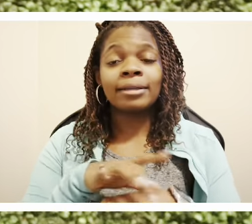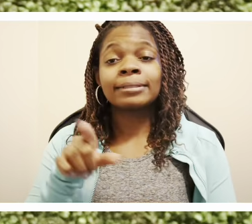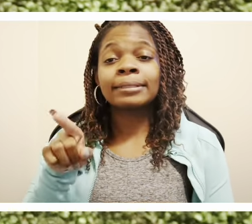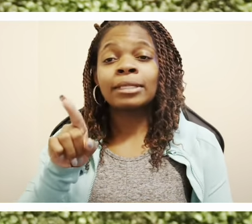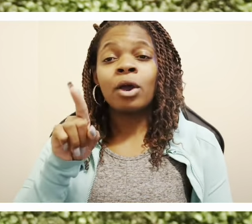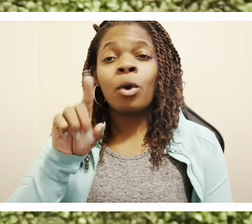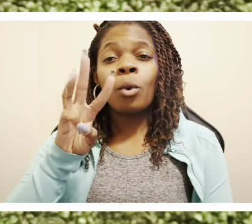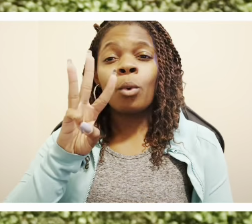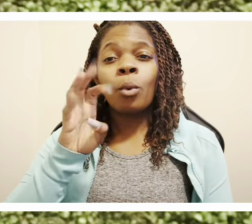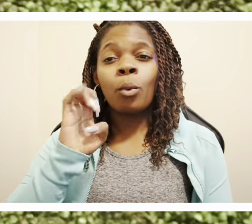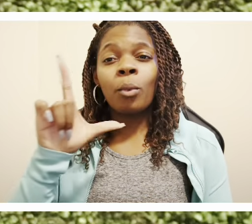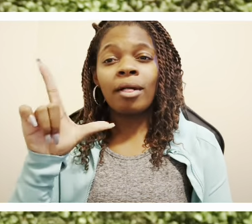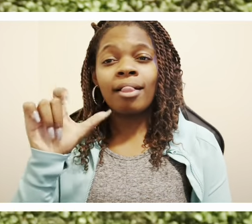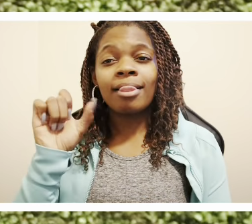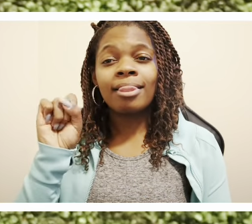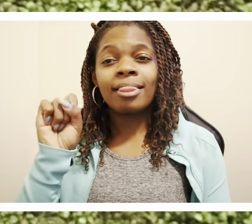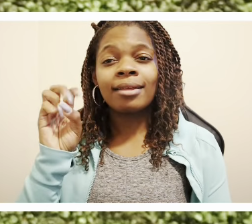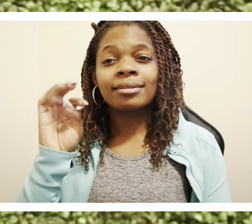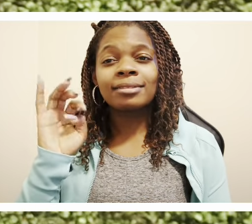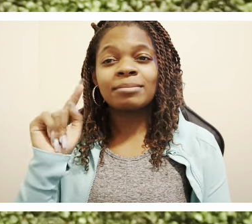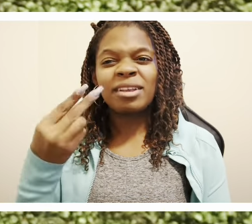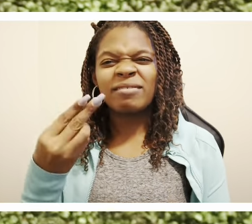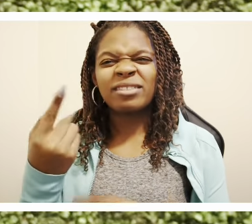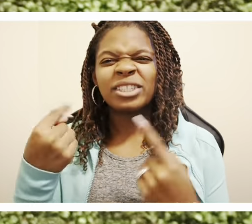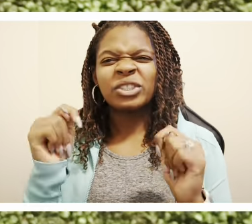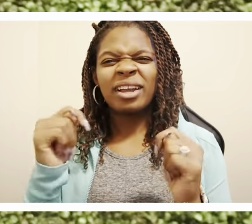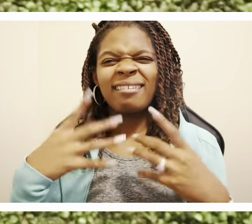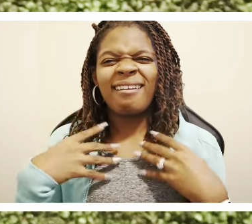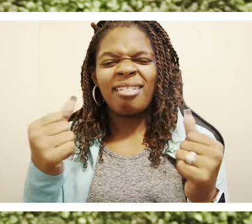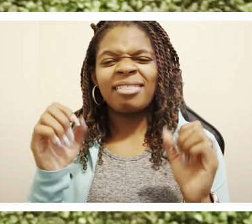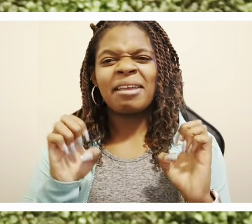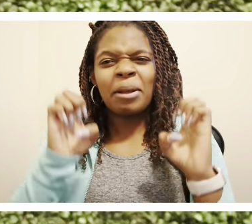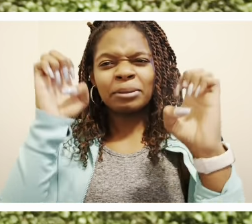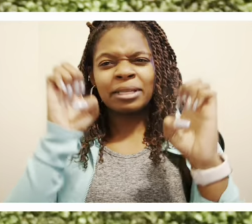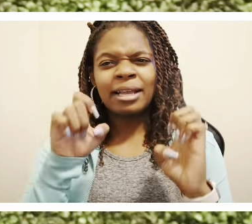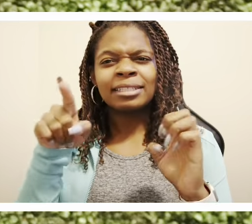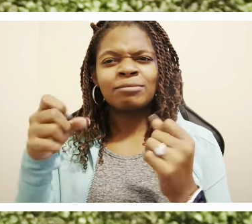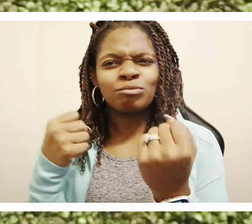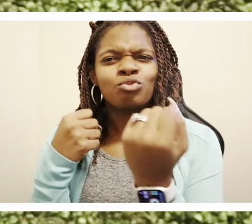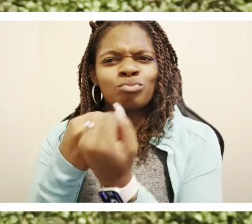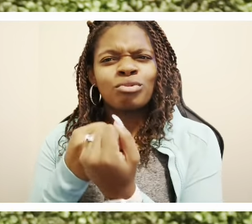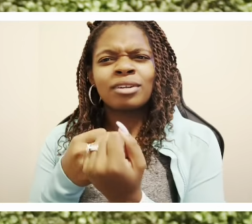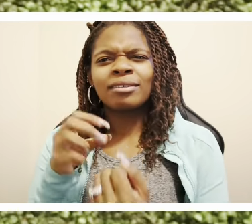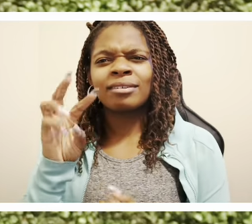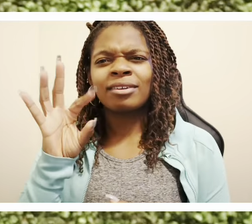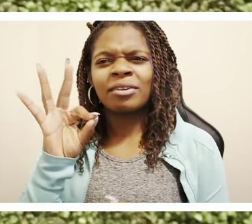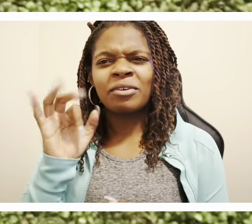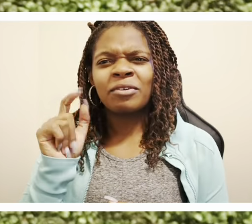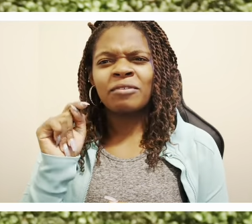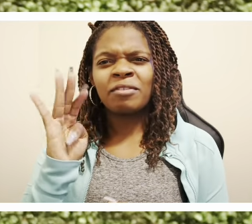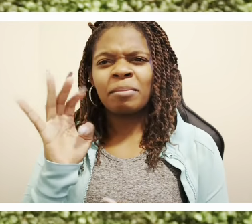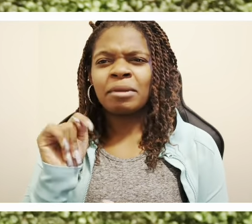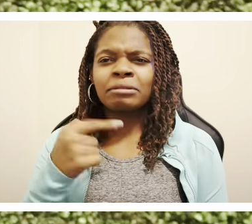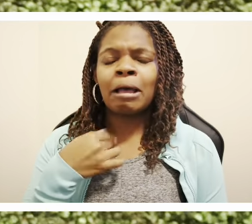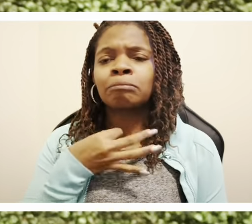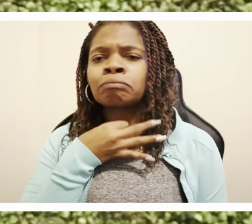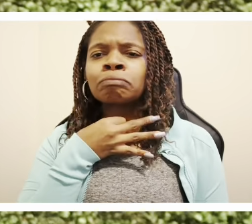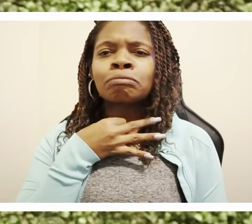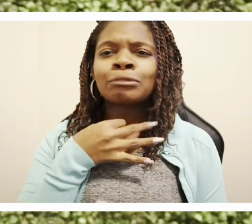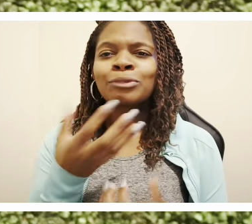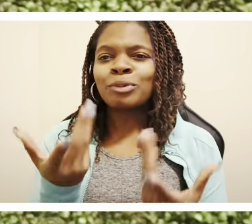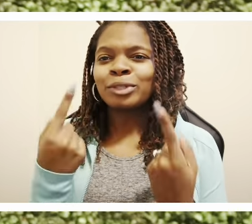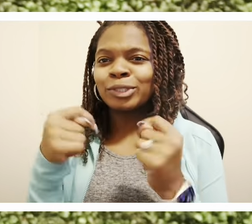healthy again, he's trying to get in shape, and he was endorsing like the Fitbits. So I'm like, okay, let me do a little comparison and see how Fitbit